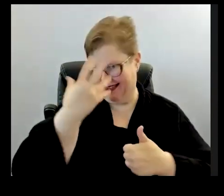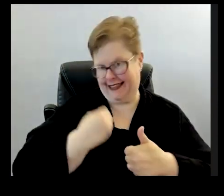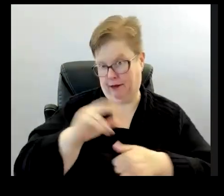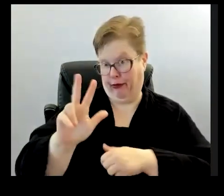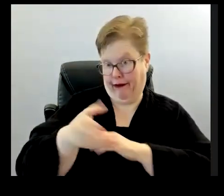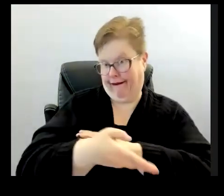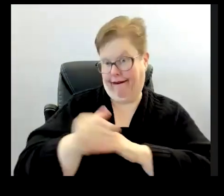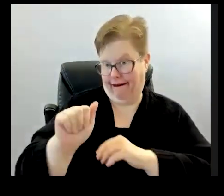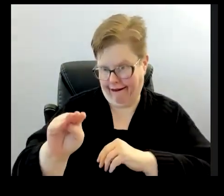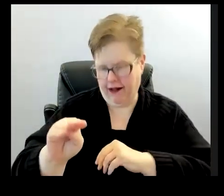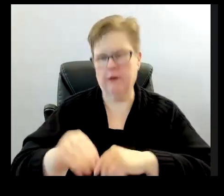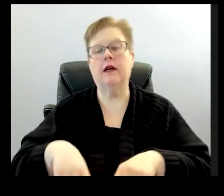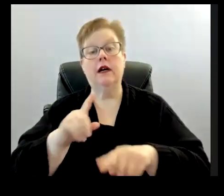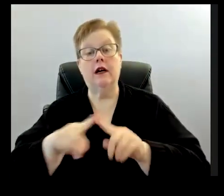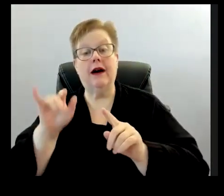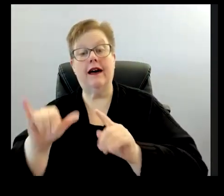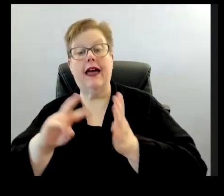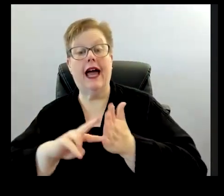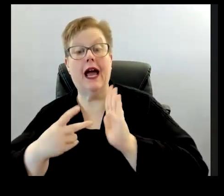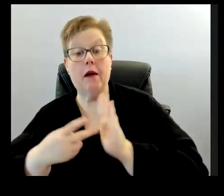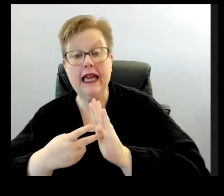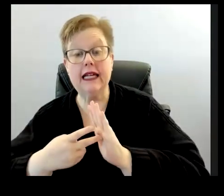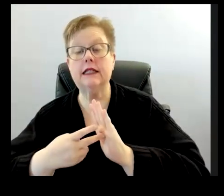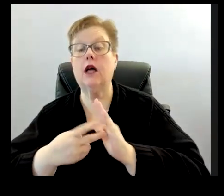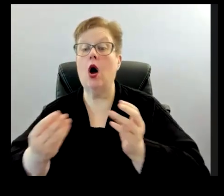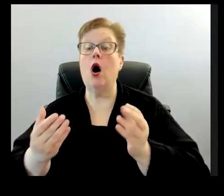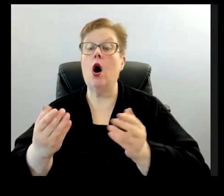a.m. But what that does mean is